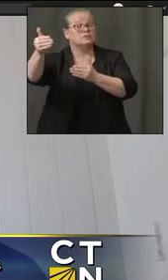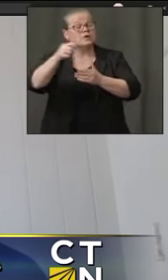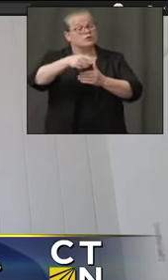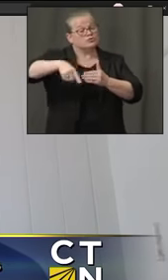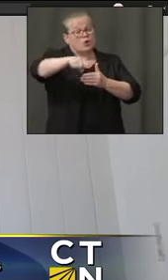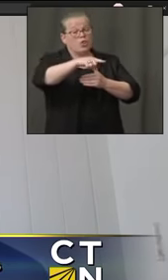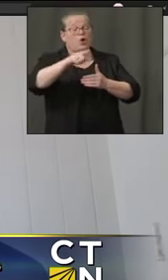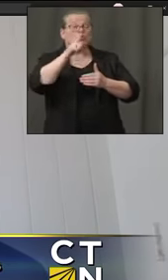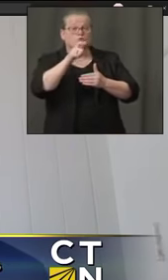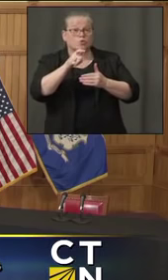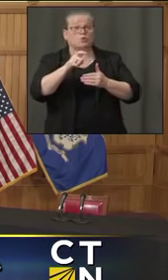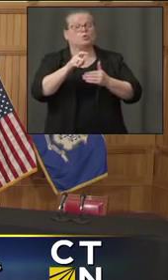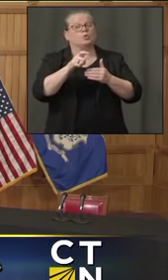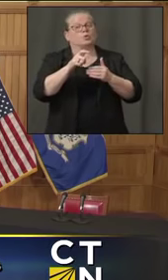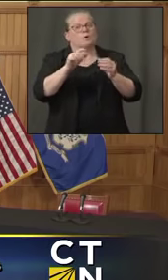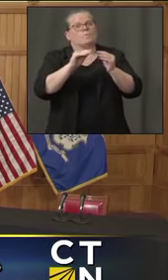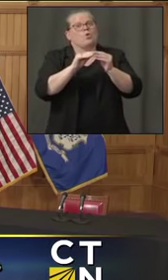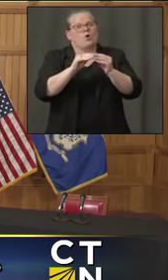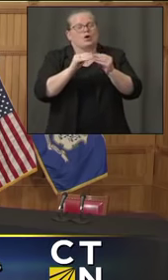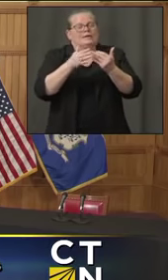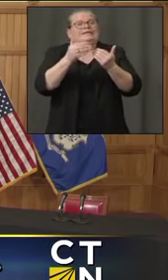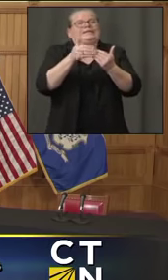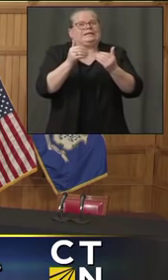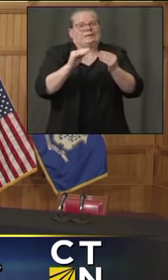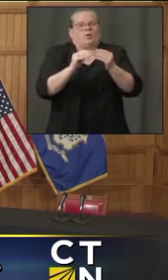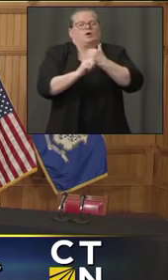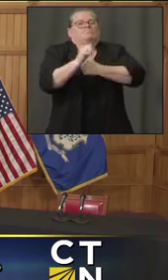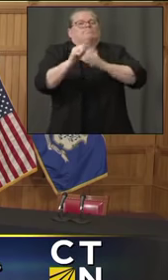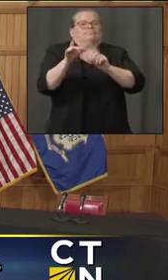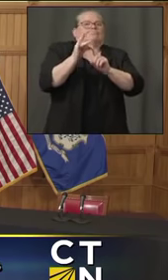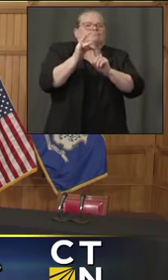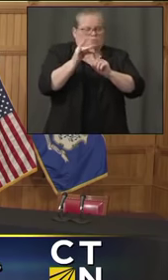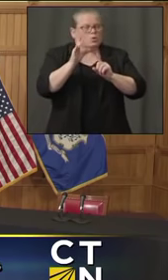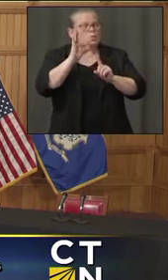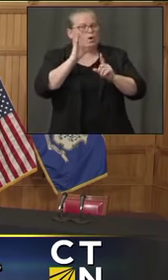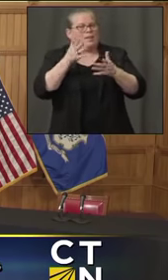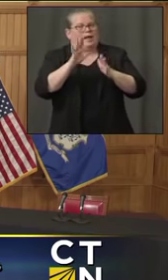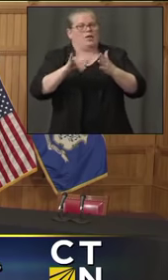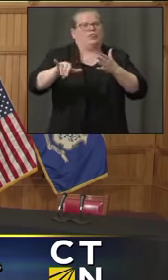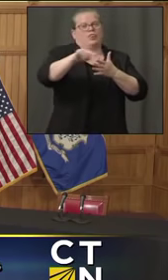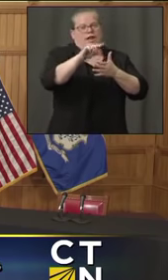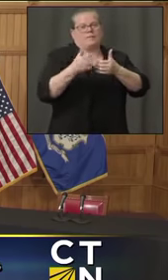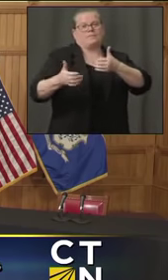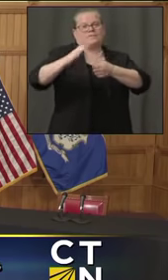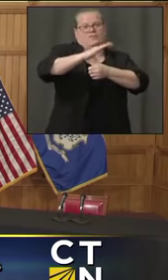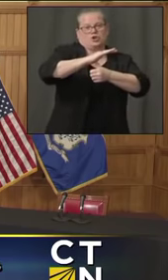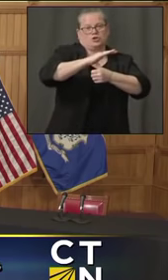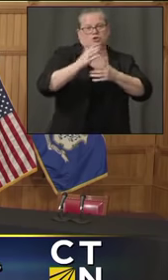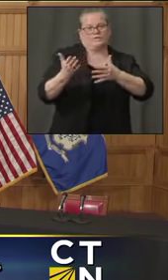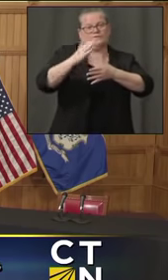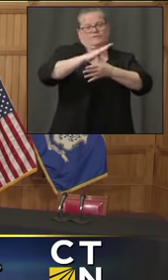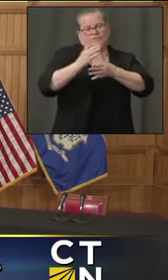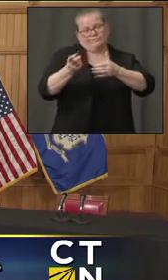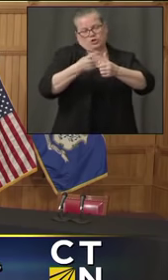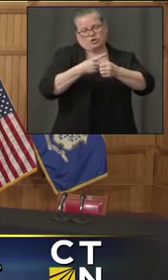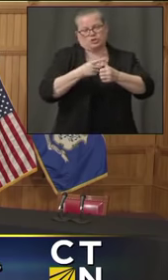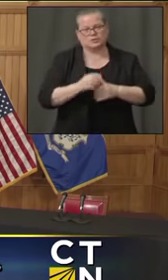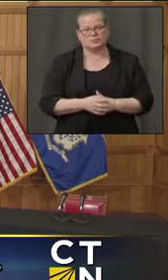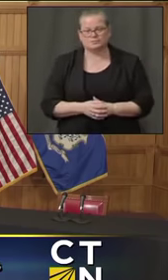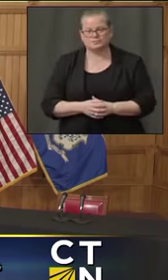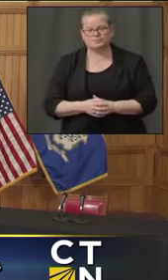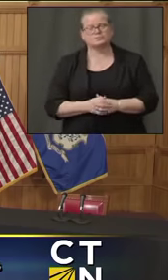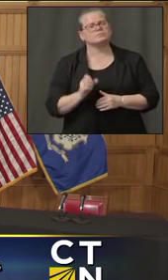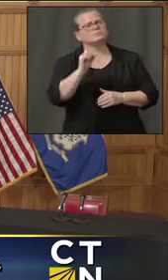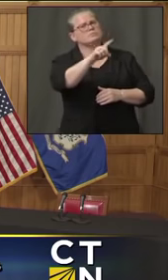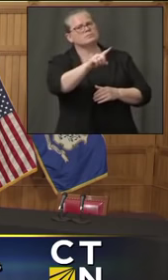And Governor, what will the second phase of reopening look like? You said that indoor dining could be part of the second phase. What else is going to be